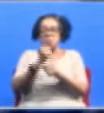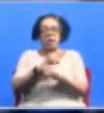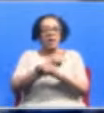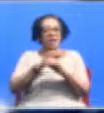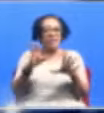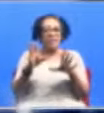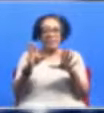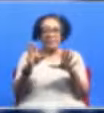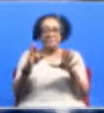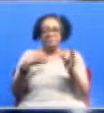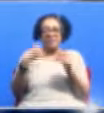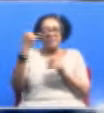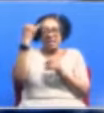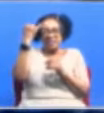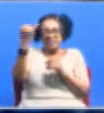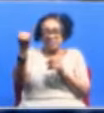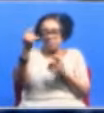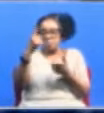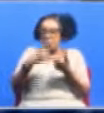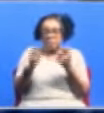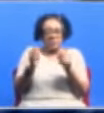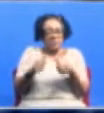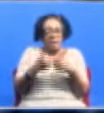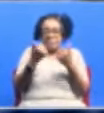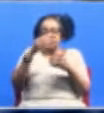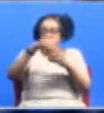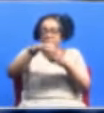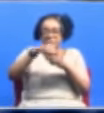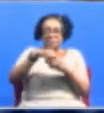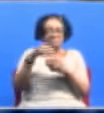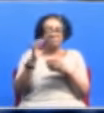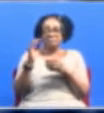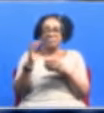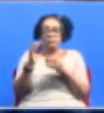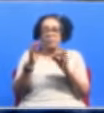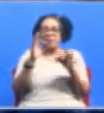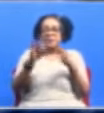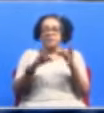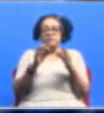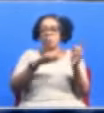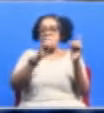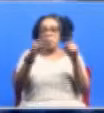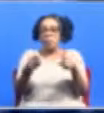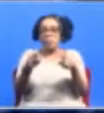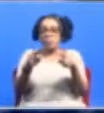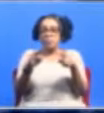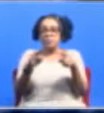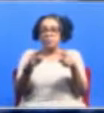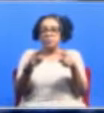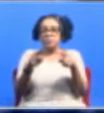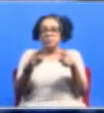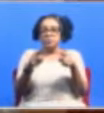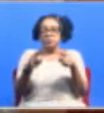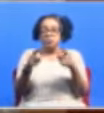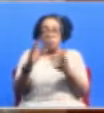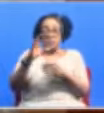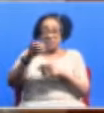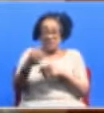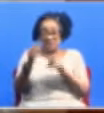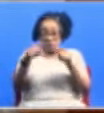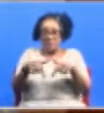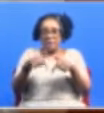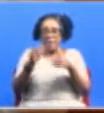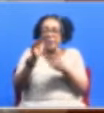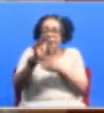idea about what the problems facing the judiciary are. If you go to the Honorable Chief Justice Koome today and ask her what are